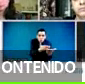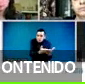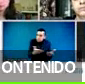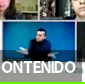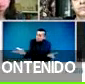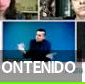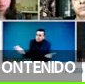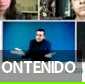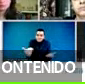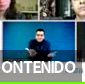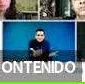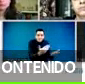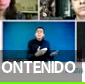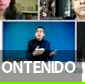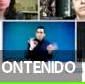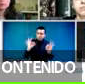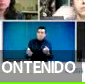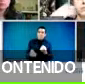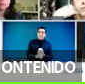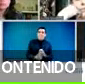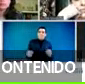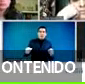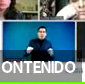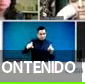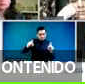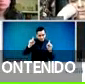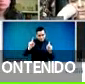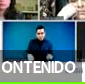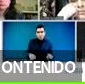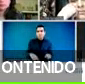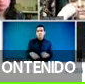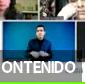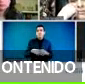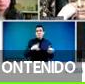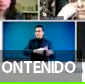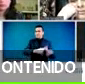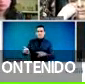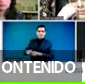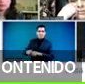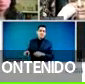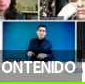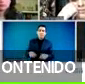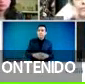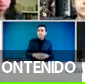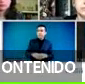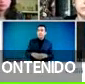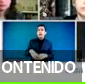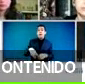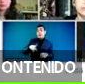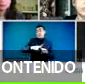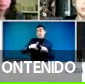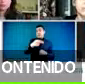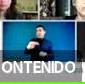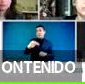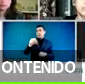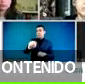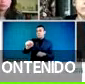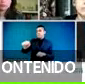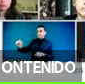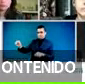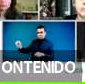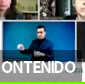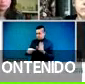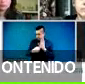names when it comes to sexual harassment or rape cases, and that doesn't respect the ethical standards when